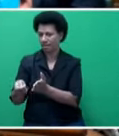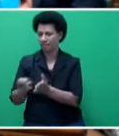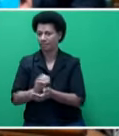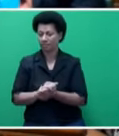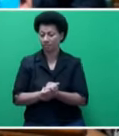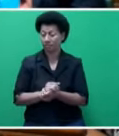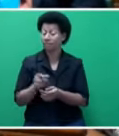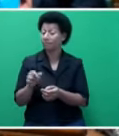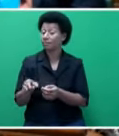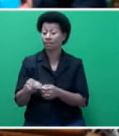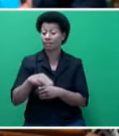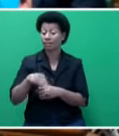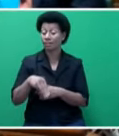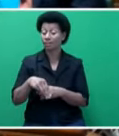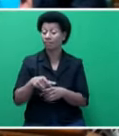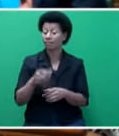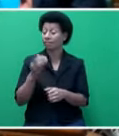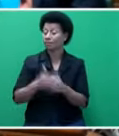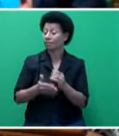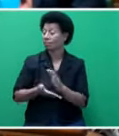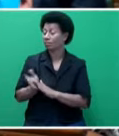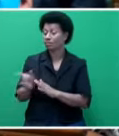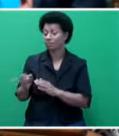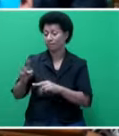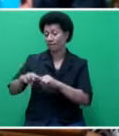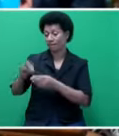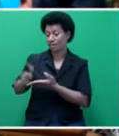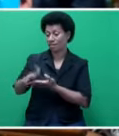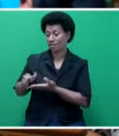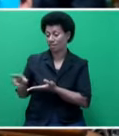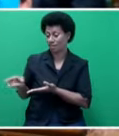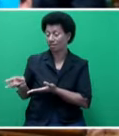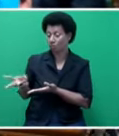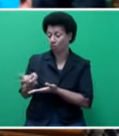and get the funds out of the FNPF.